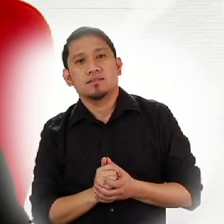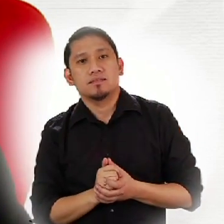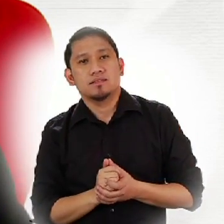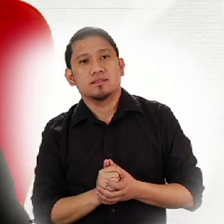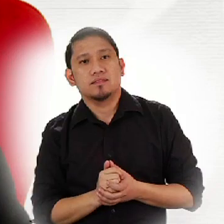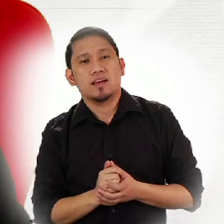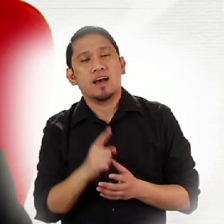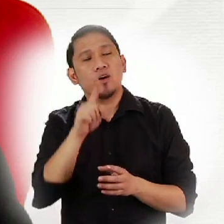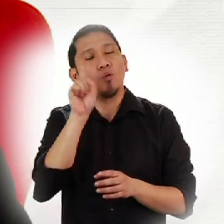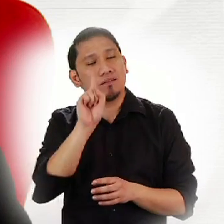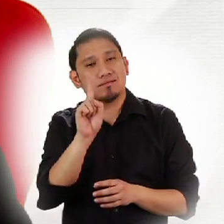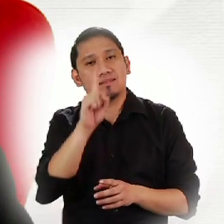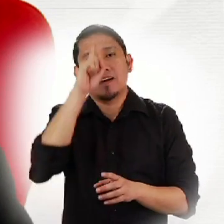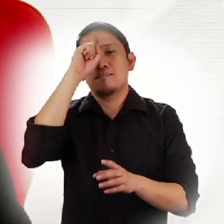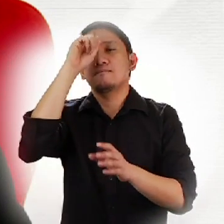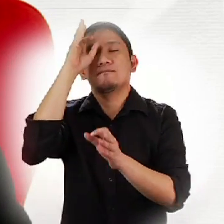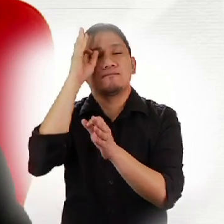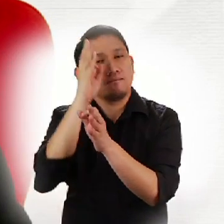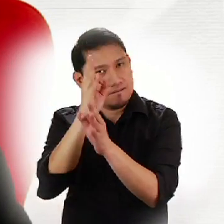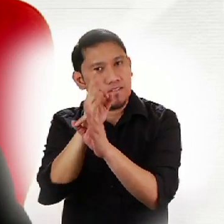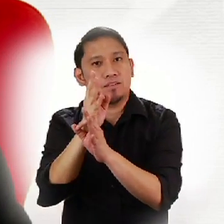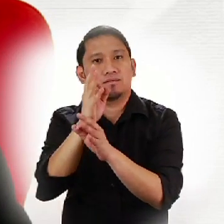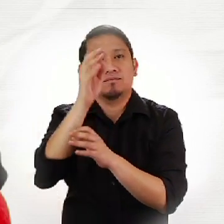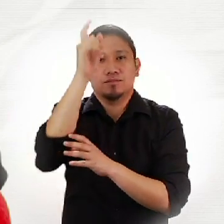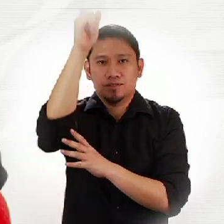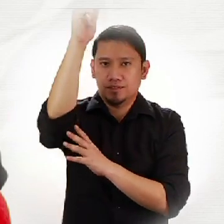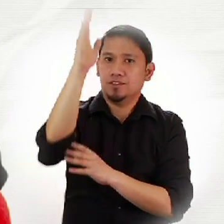the fidelity of God.